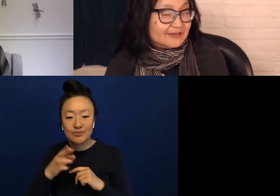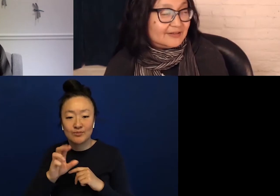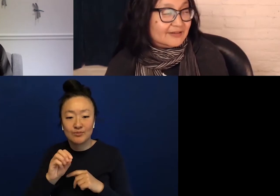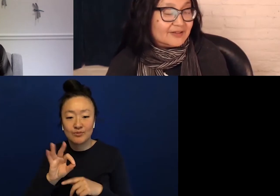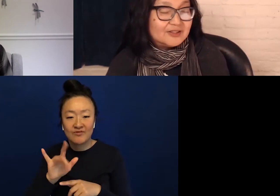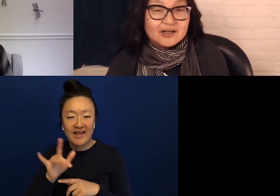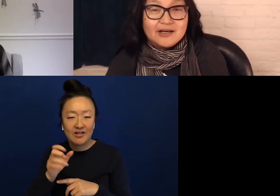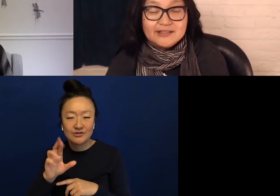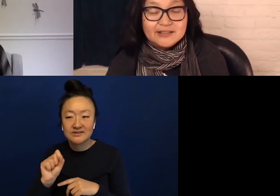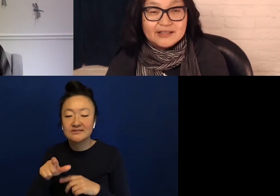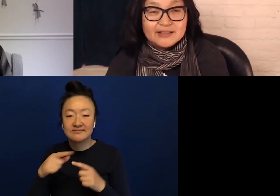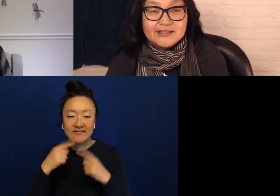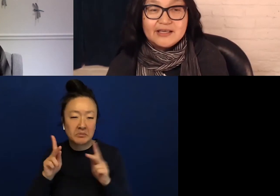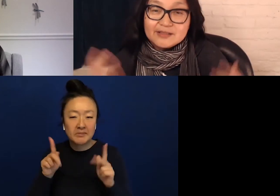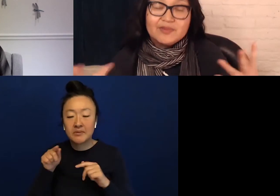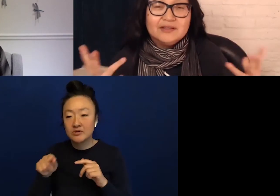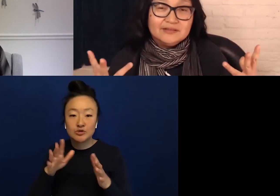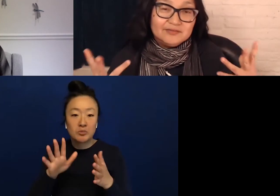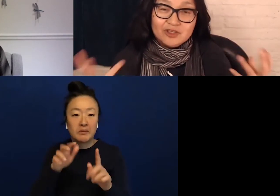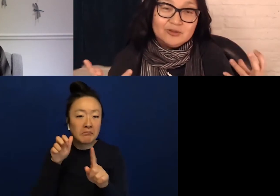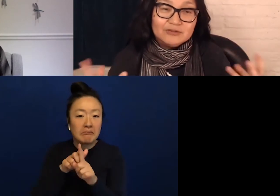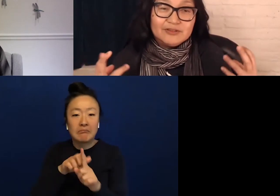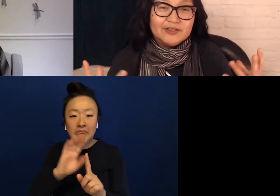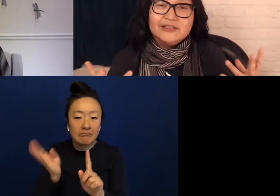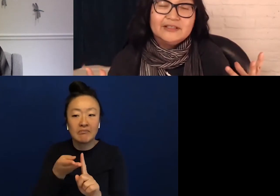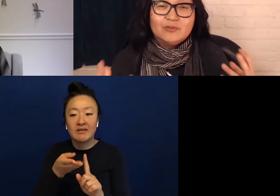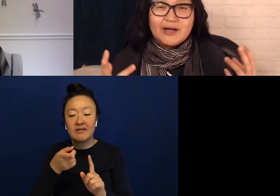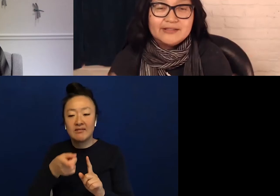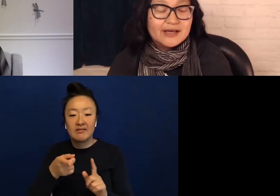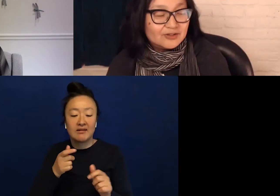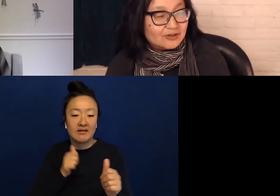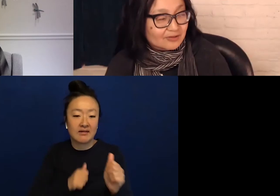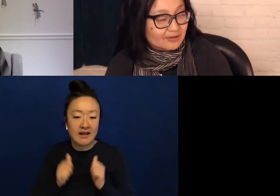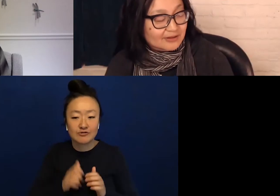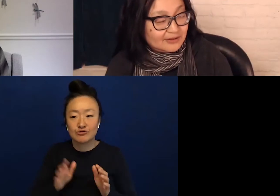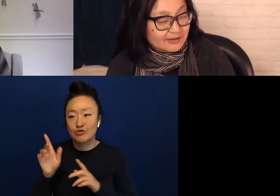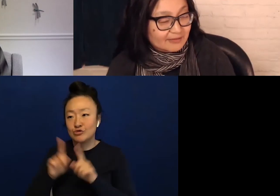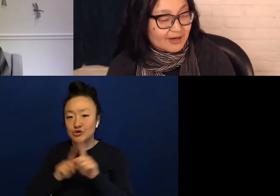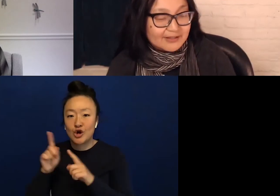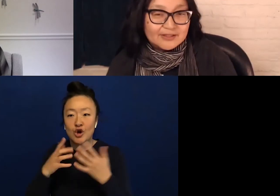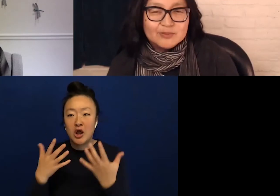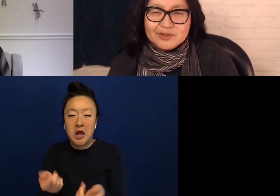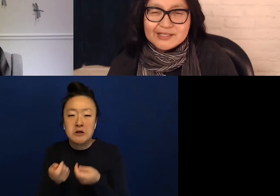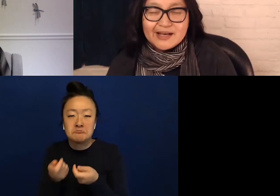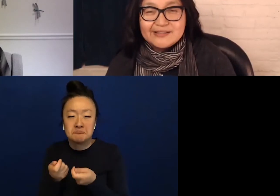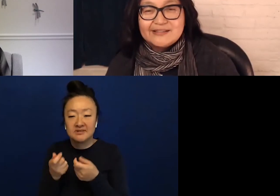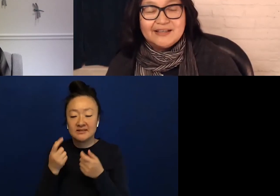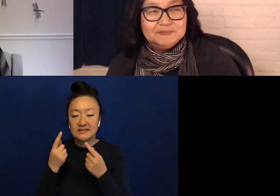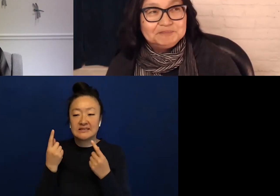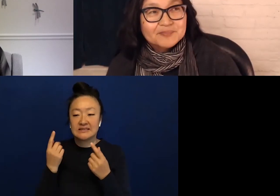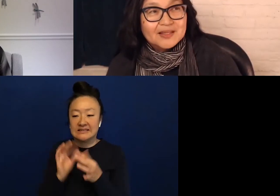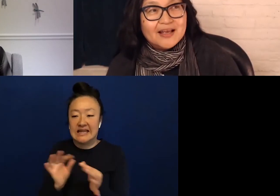or the star to like say something new or revealing, and Yeah. why is that so important to